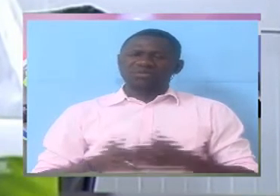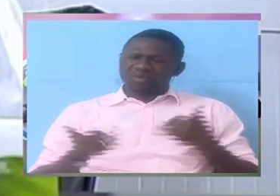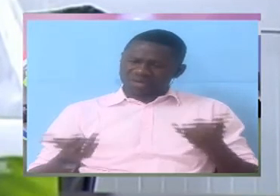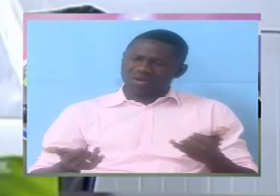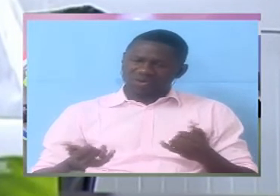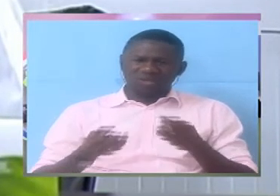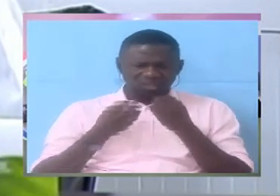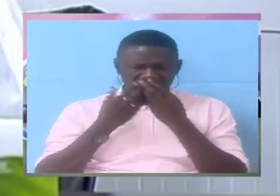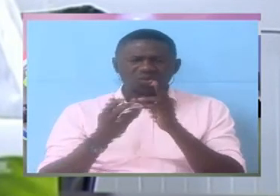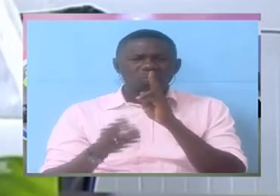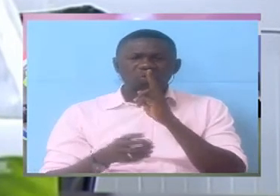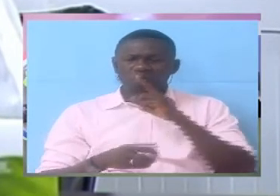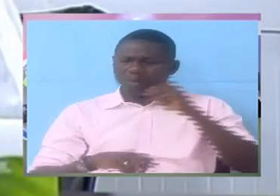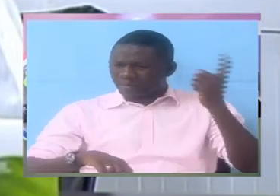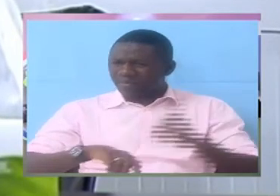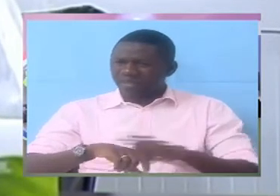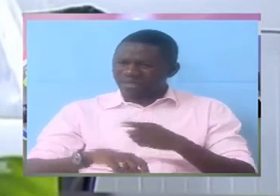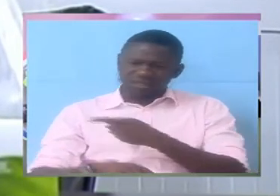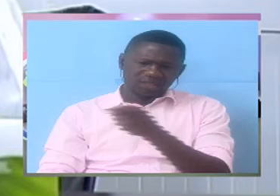Mr. Barry. Yeah,